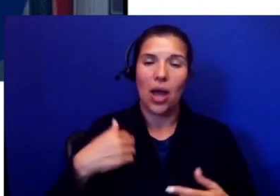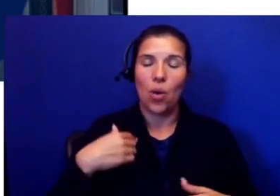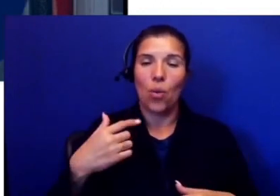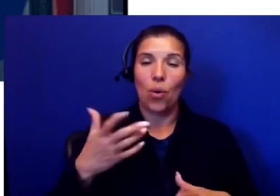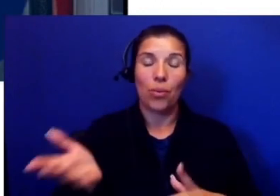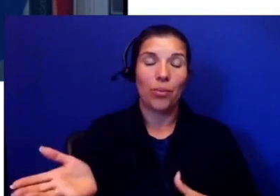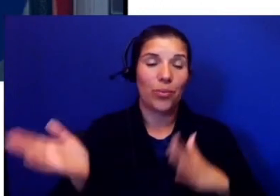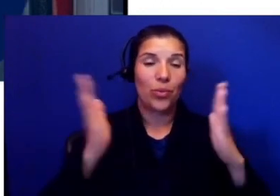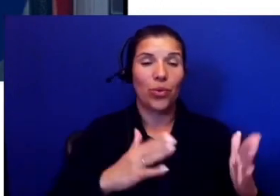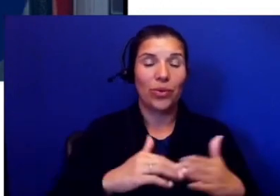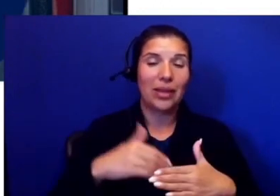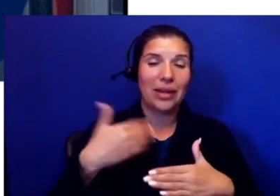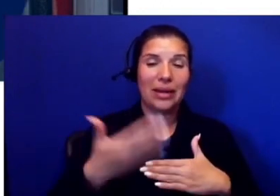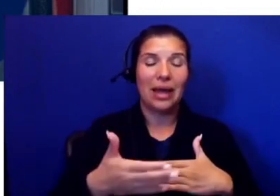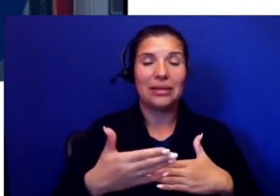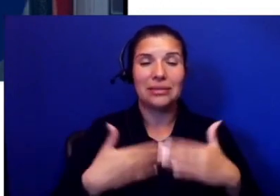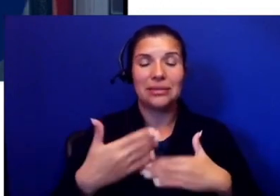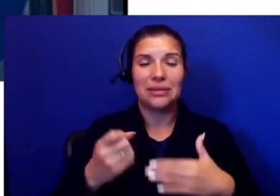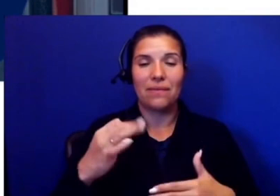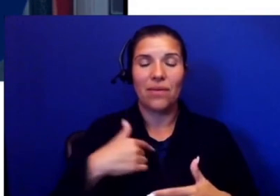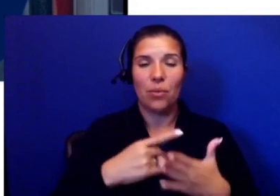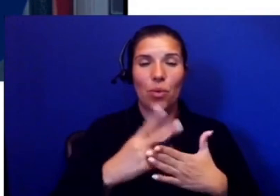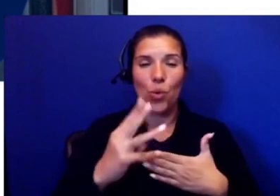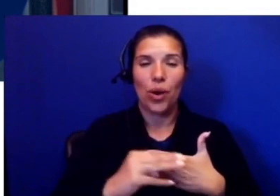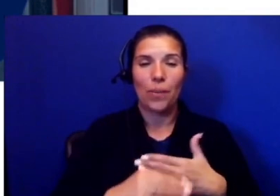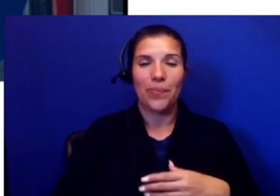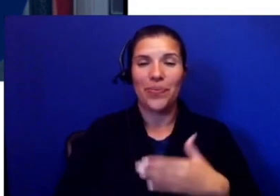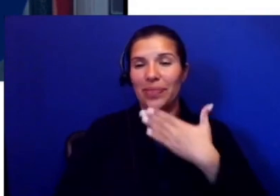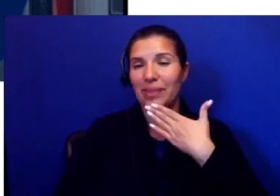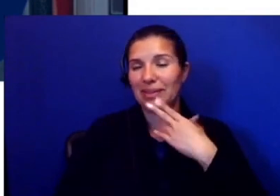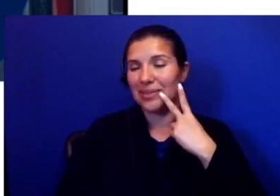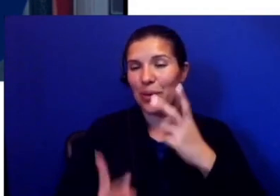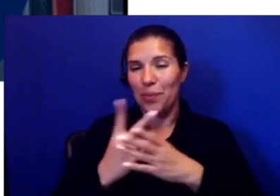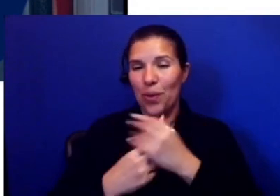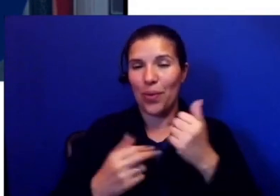to the next section of our program. Good to see you both. Thank you. Thank you.